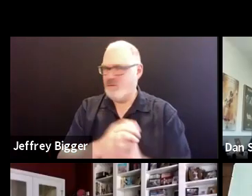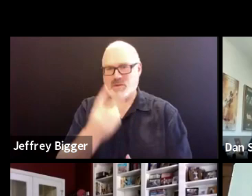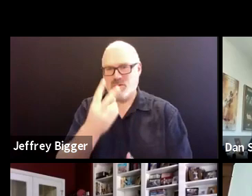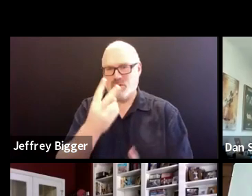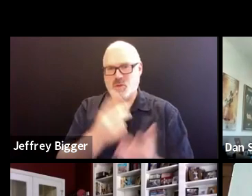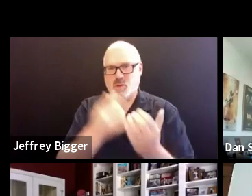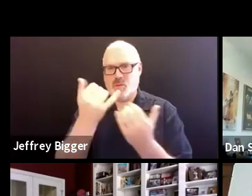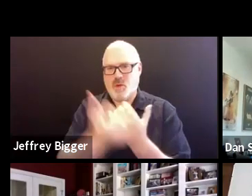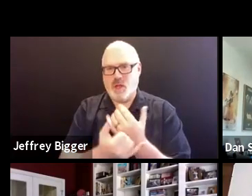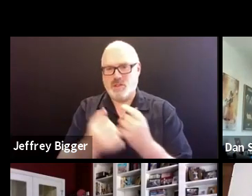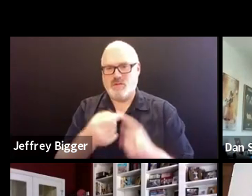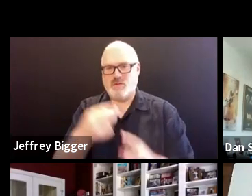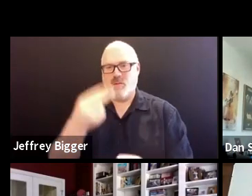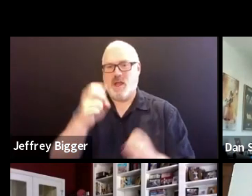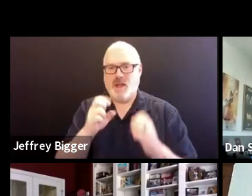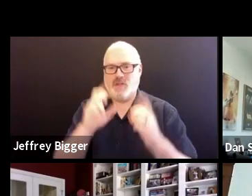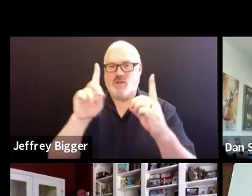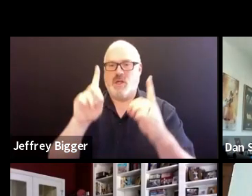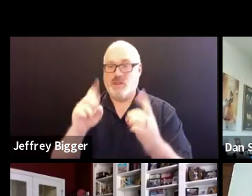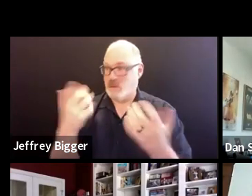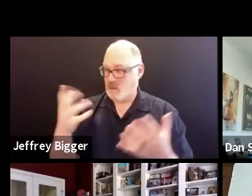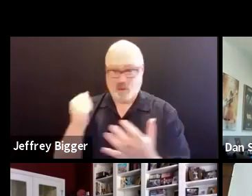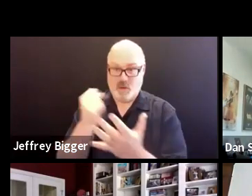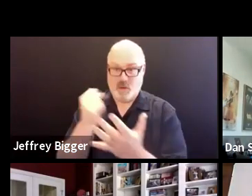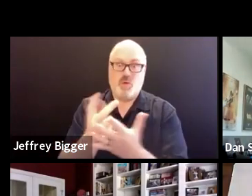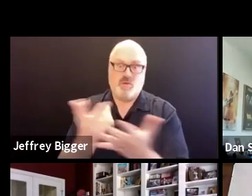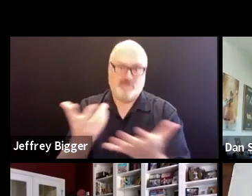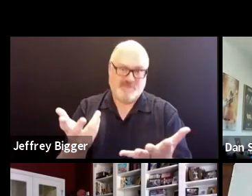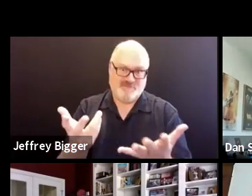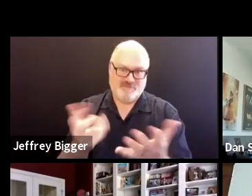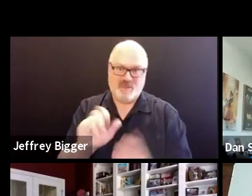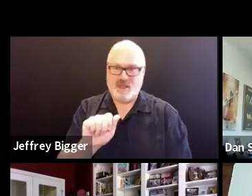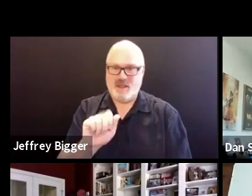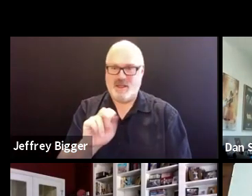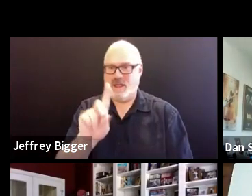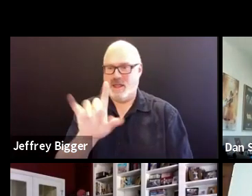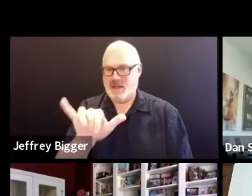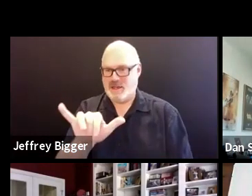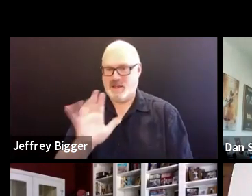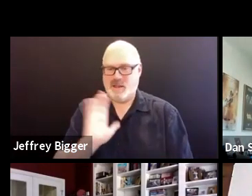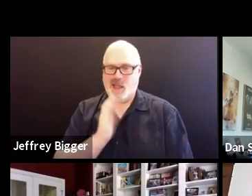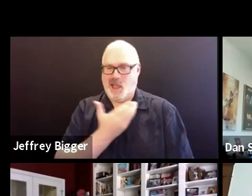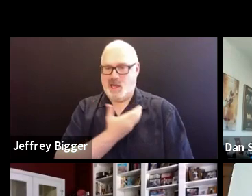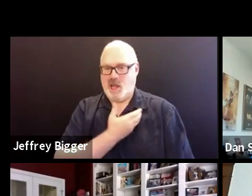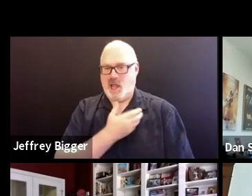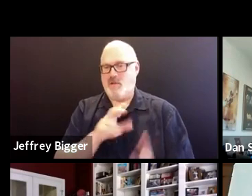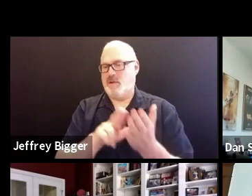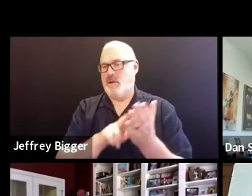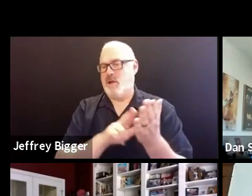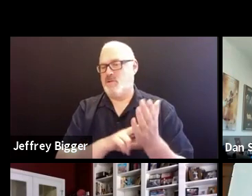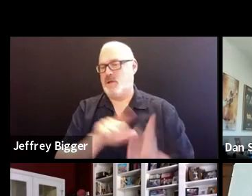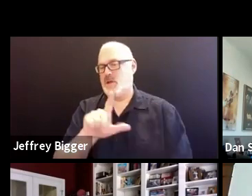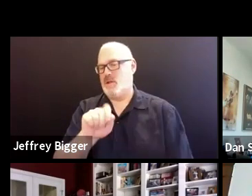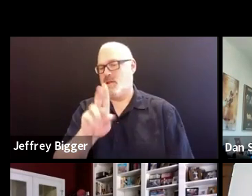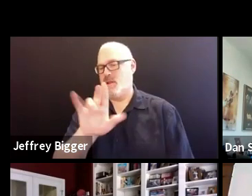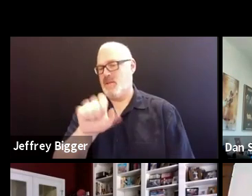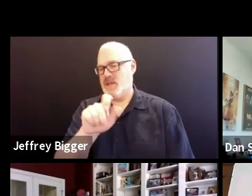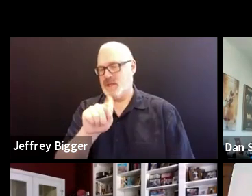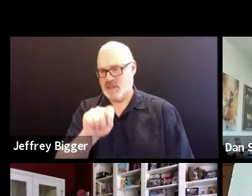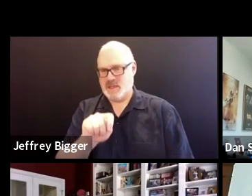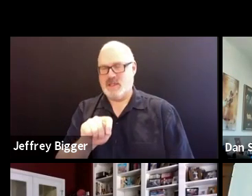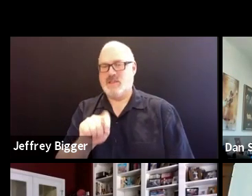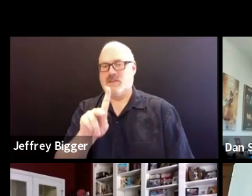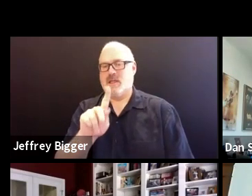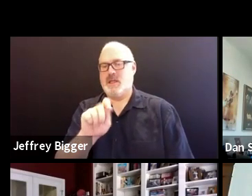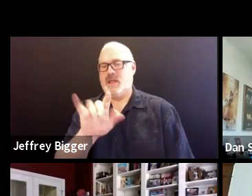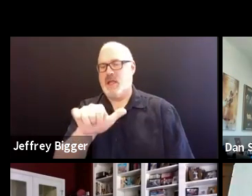higher education that was approved. Andy and our contract lobbyist, Kayla, spent quite a bit of time